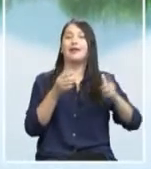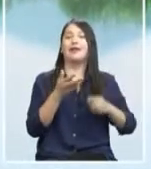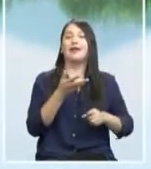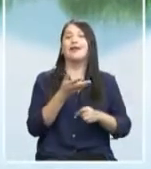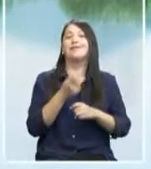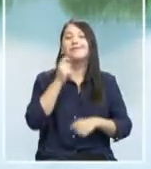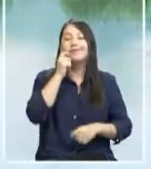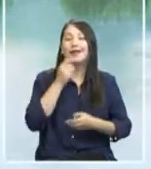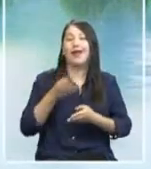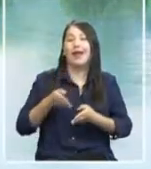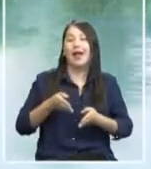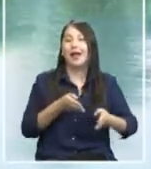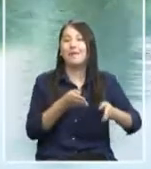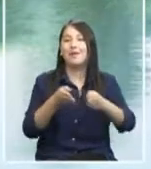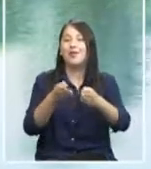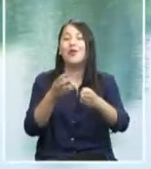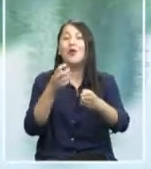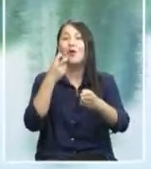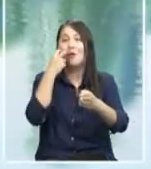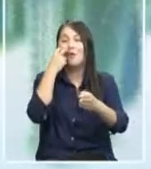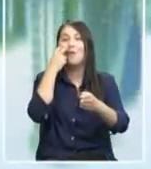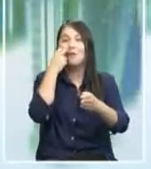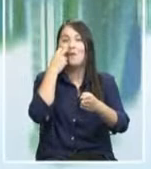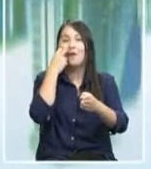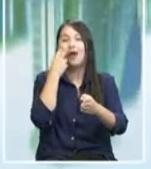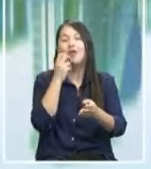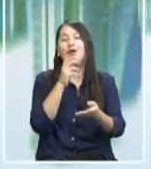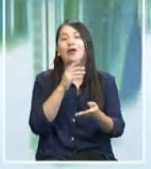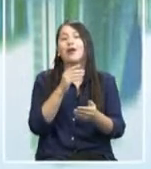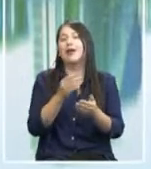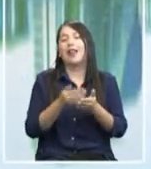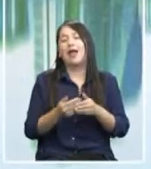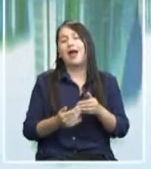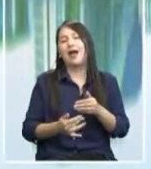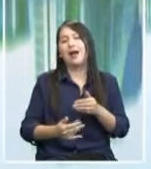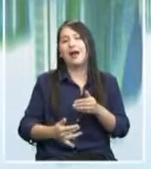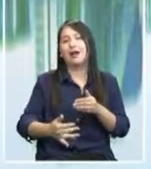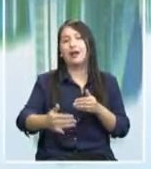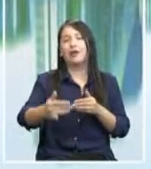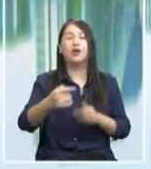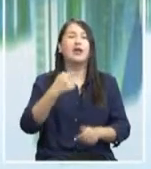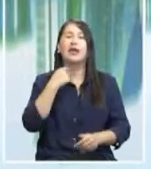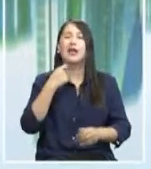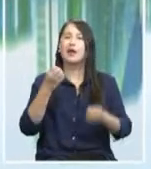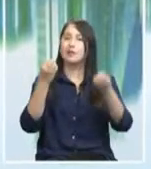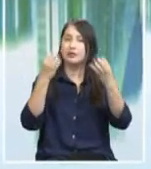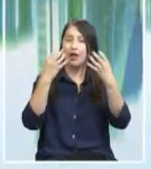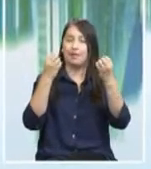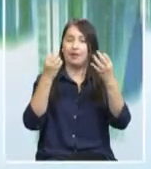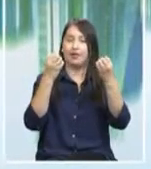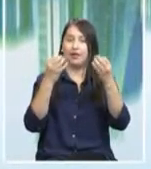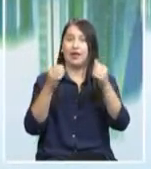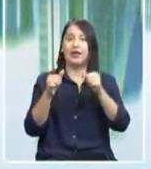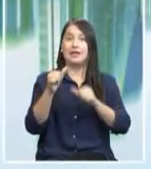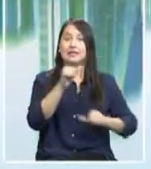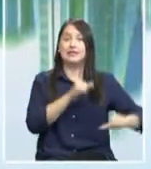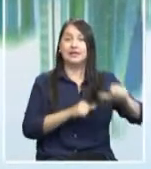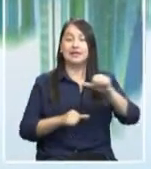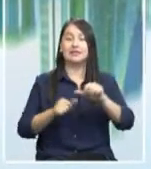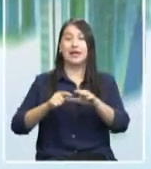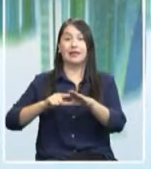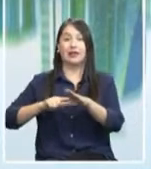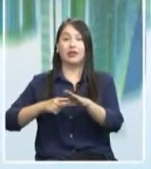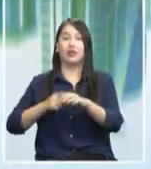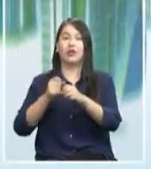of the planet. But what have we learned from that? Science and technology tell us an enormous amount about the past that